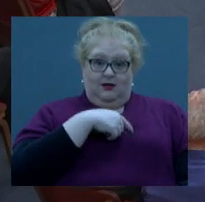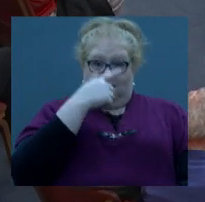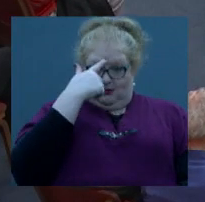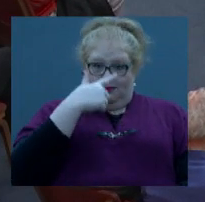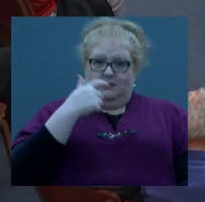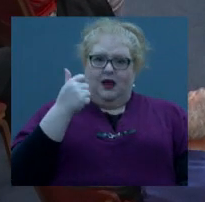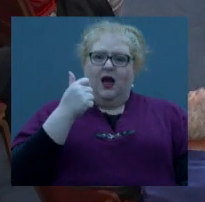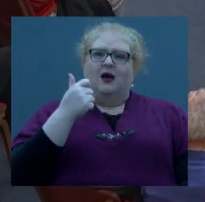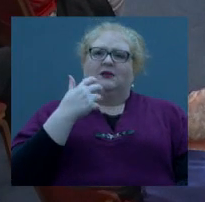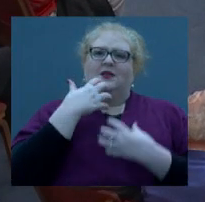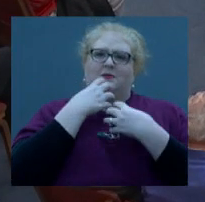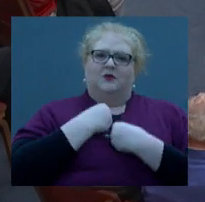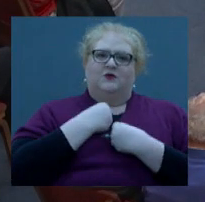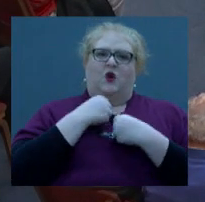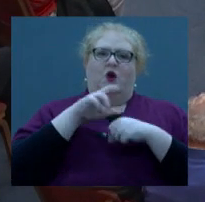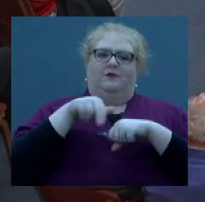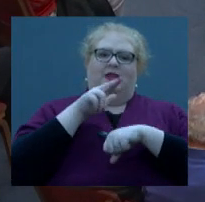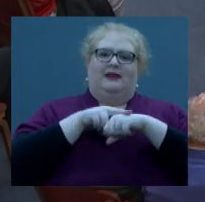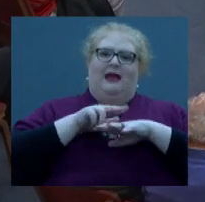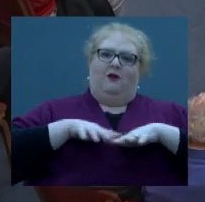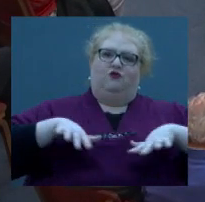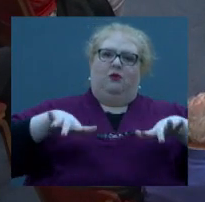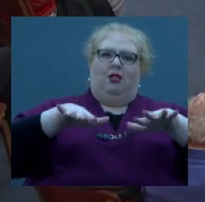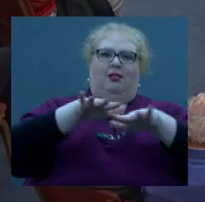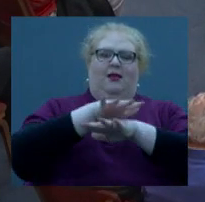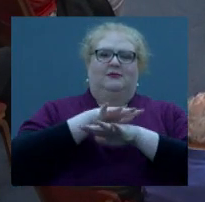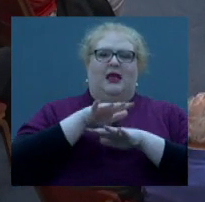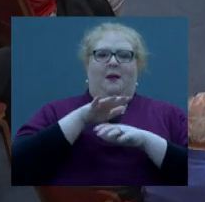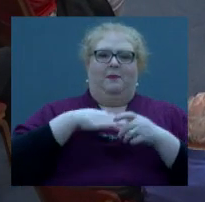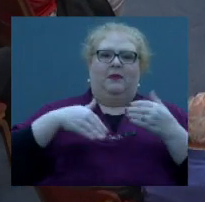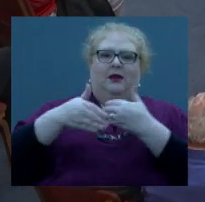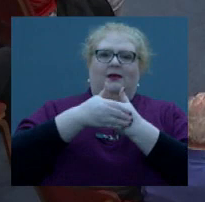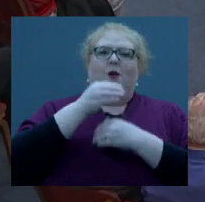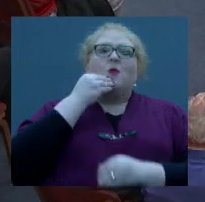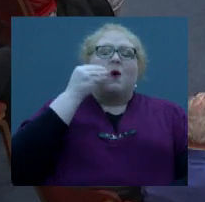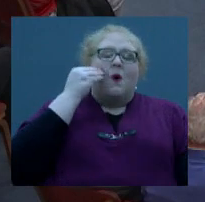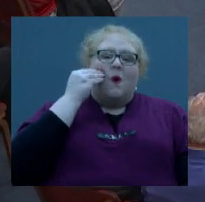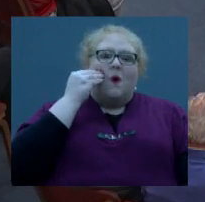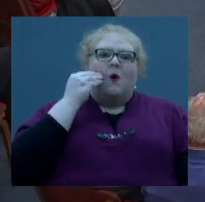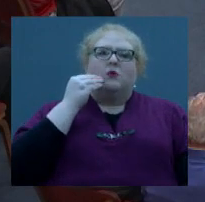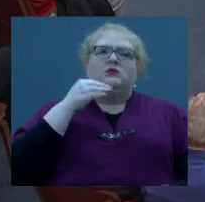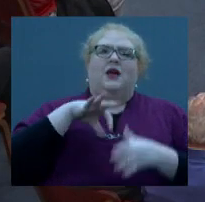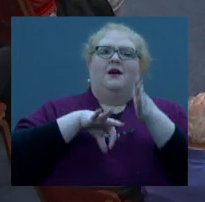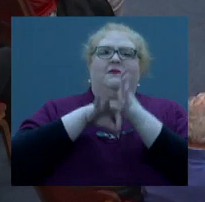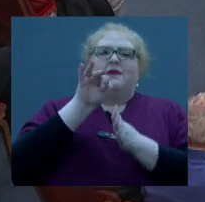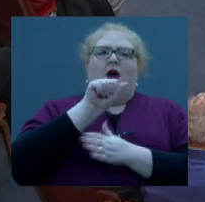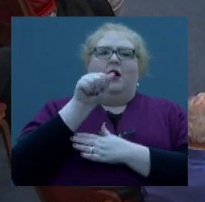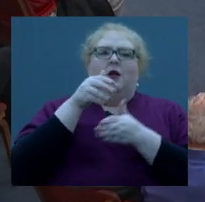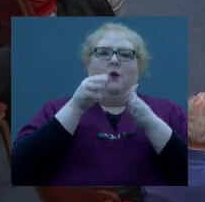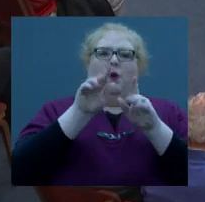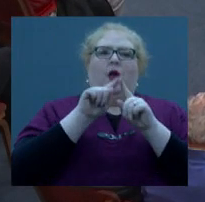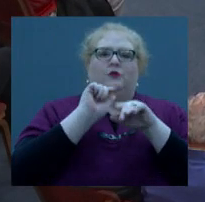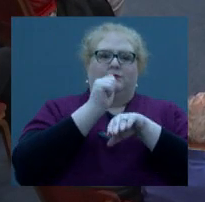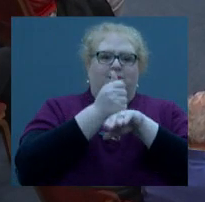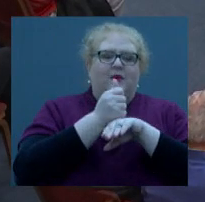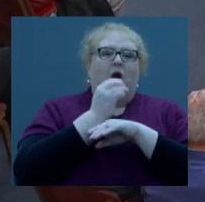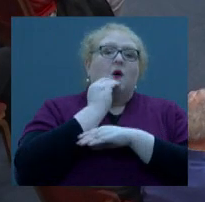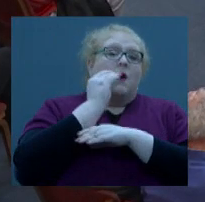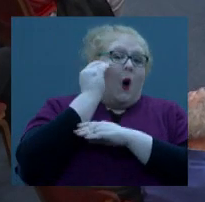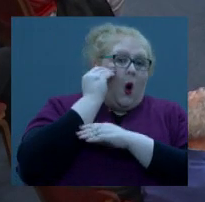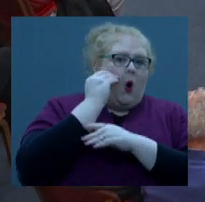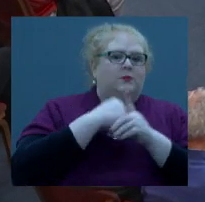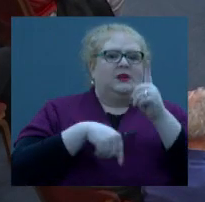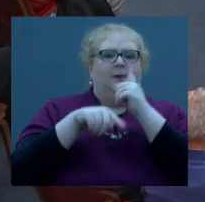they've preserved the natural landscape around the homes. They've found a way to incorporate residential and